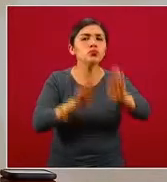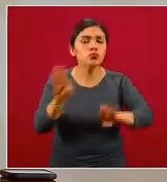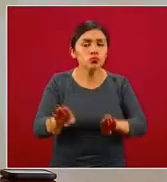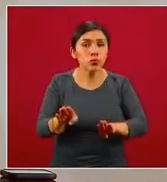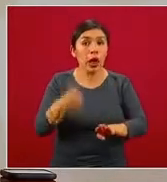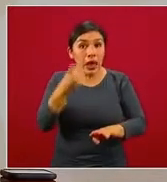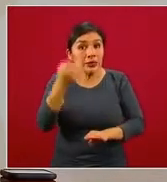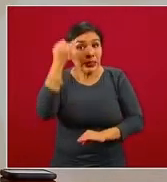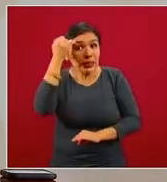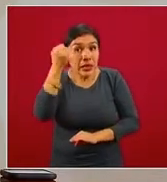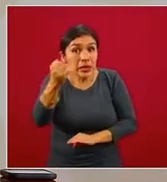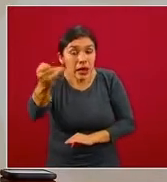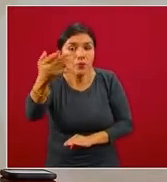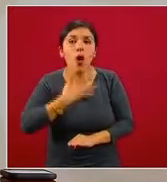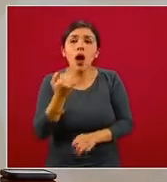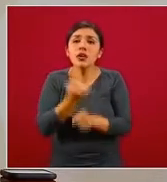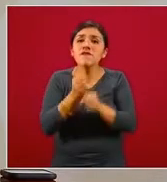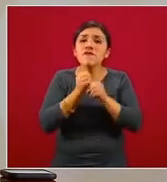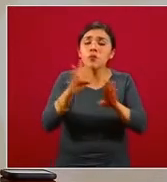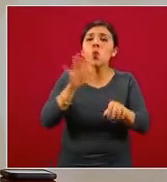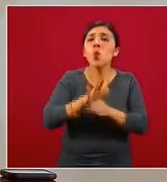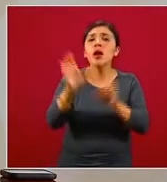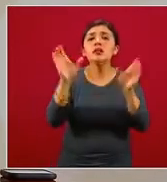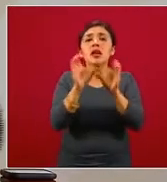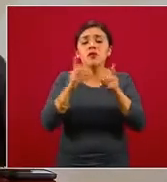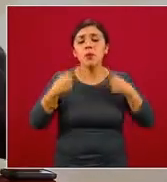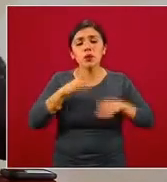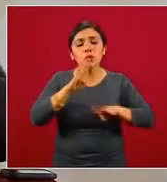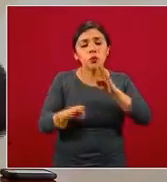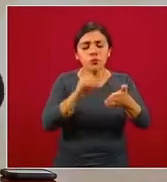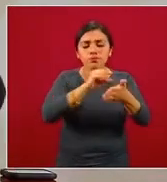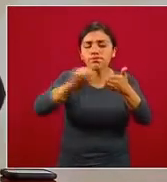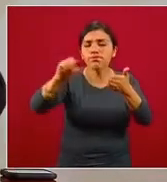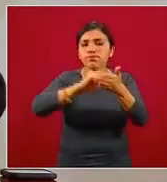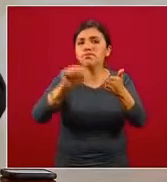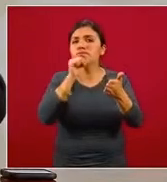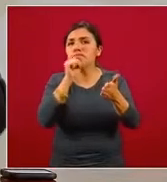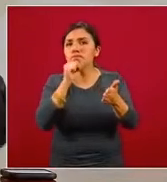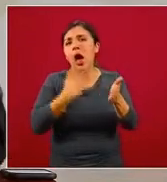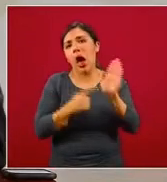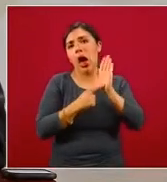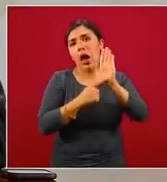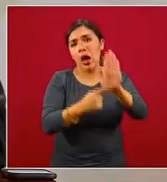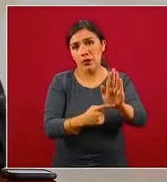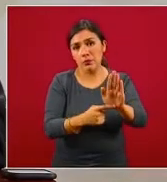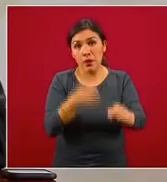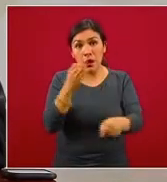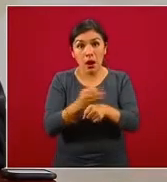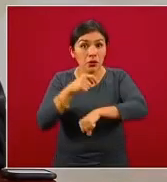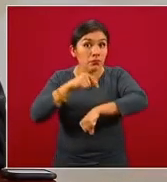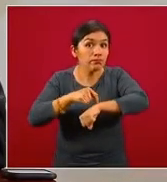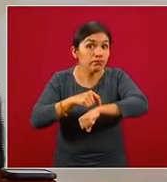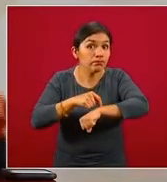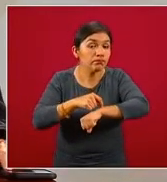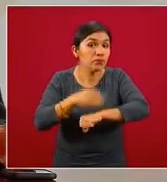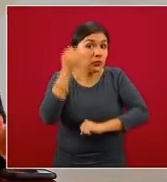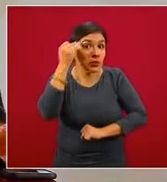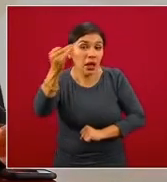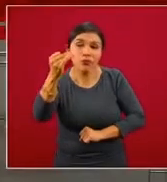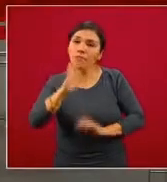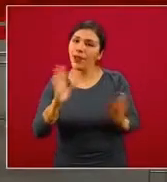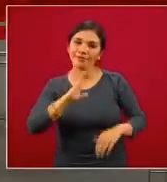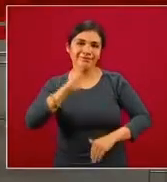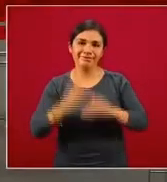basically, real it's a tenemos continuous información de los process. certificados There de are different defunción types of que son information. digitalizados. We have Nos information queda that we are un updating minuto, on real ya se time.